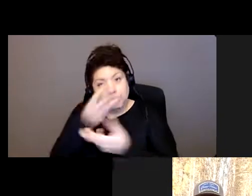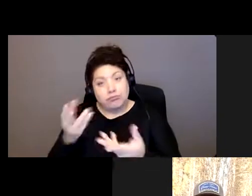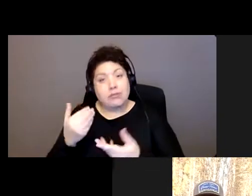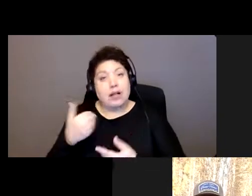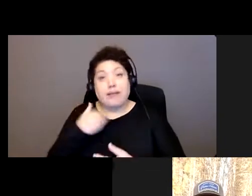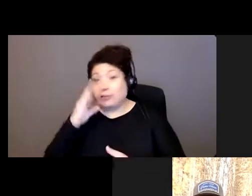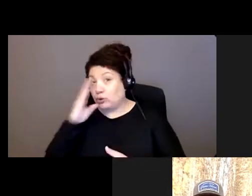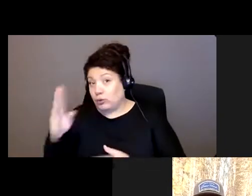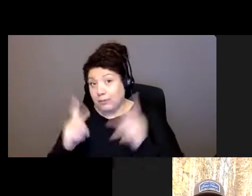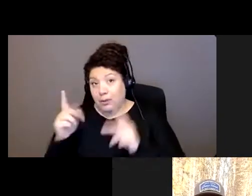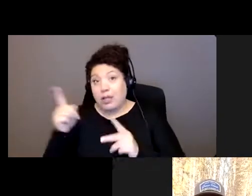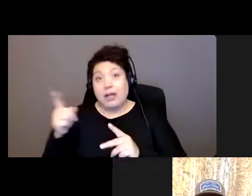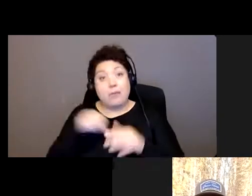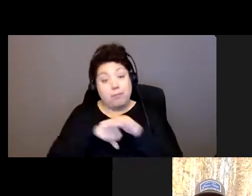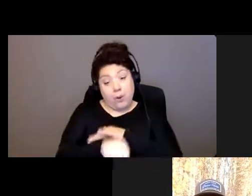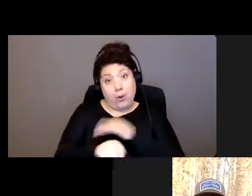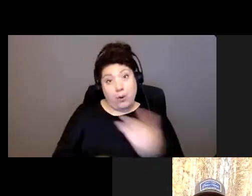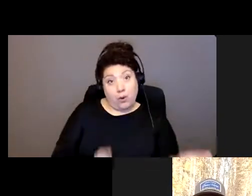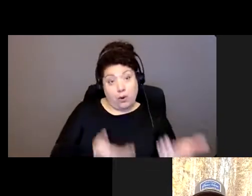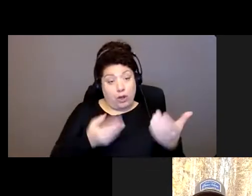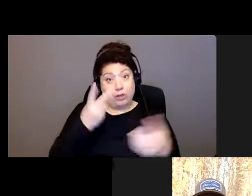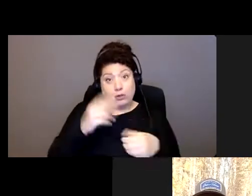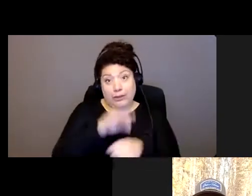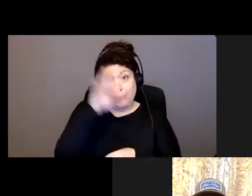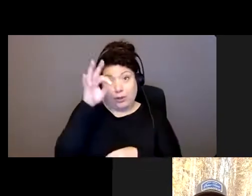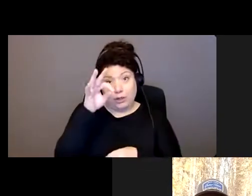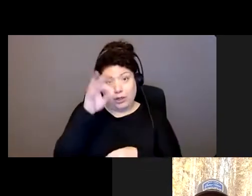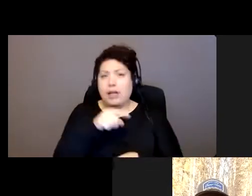two-spirit and they were allowed to be on this earth because they were special